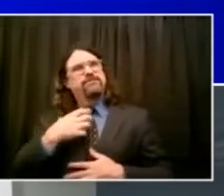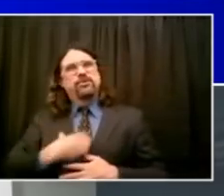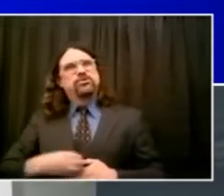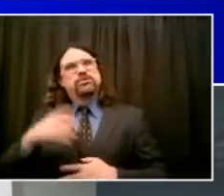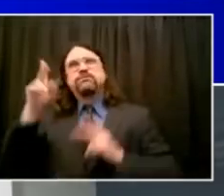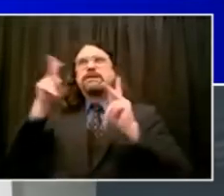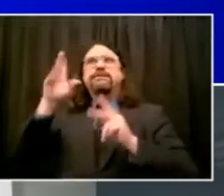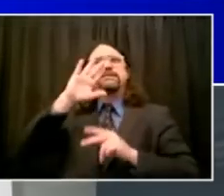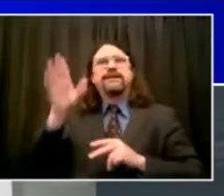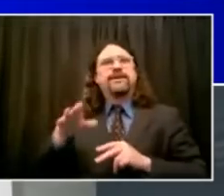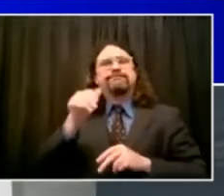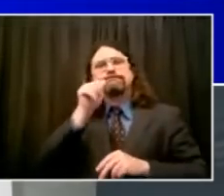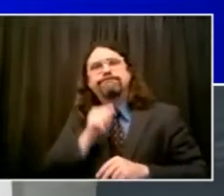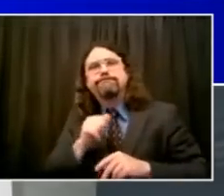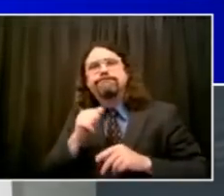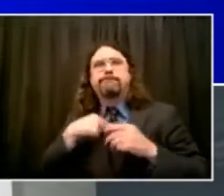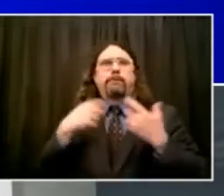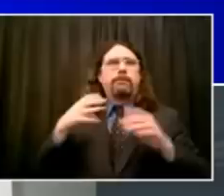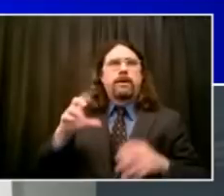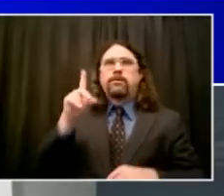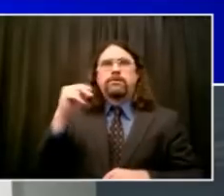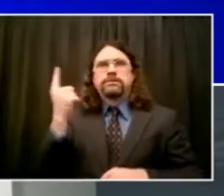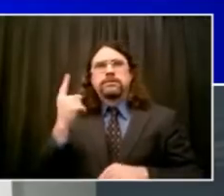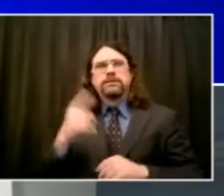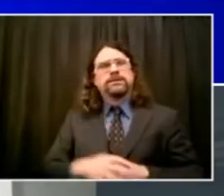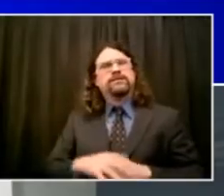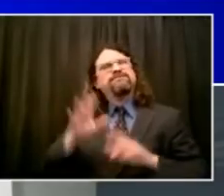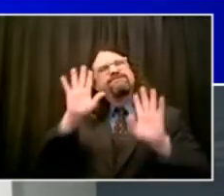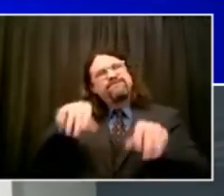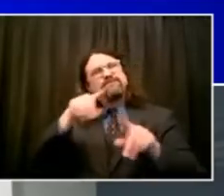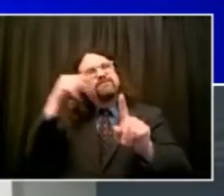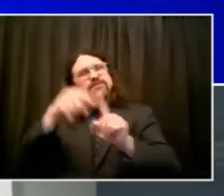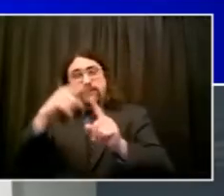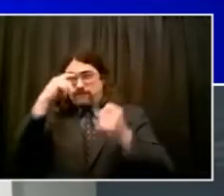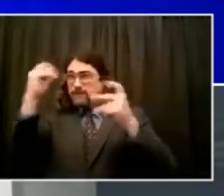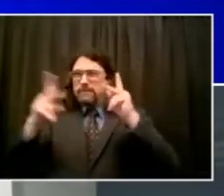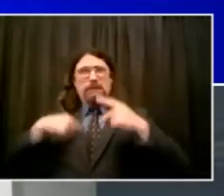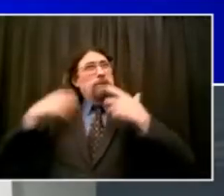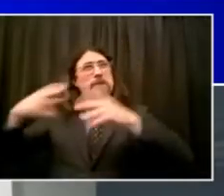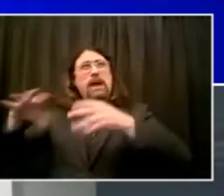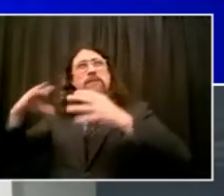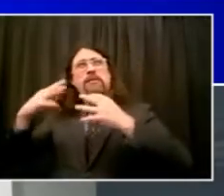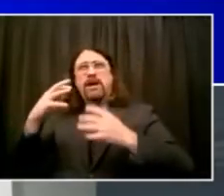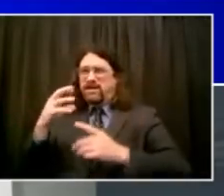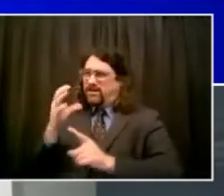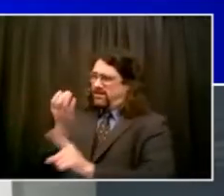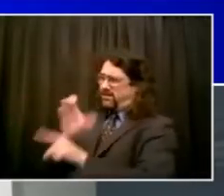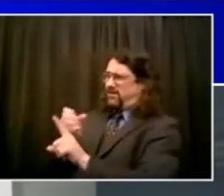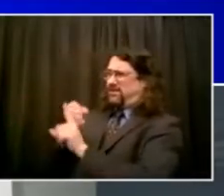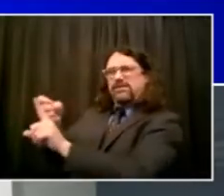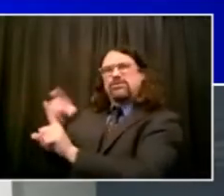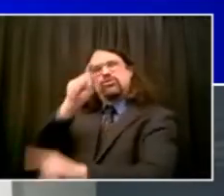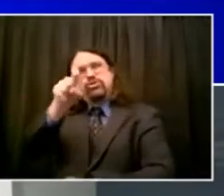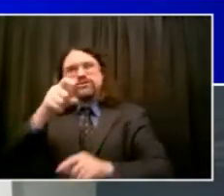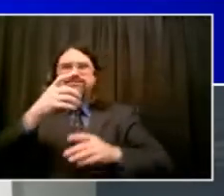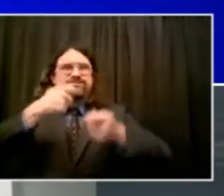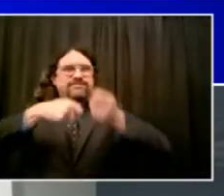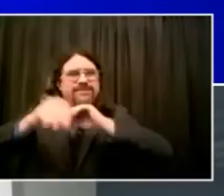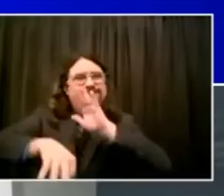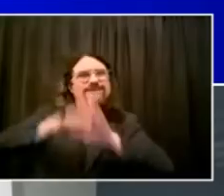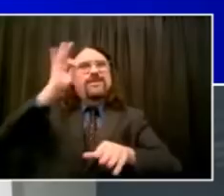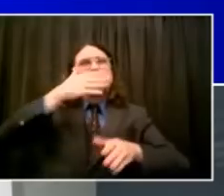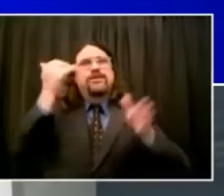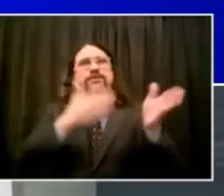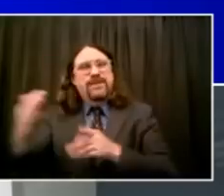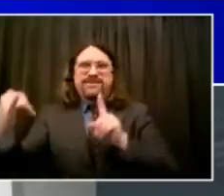a better place to make sure that people have the support they need. And by the way, if people are living at home, there's much less chance of being in